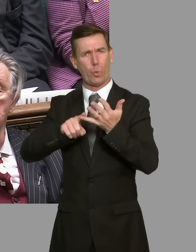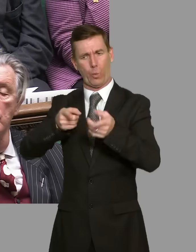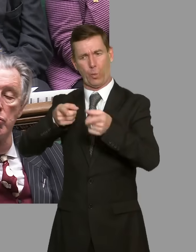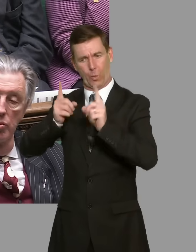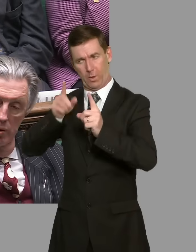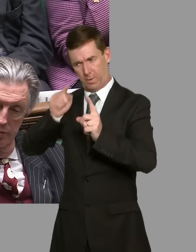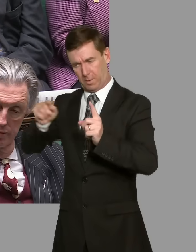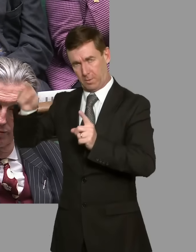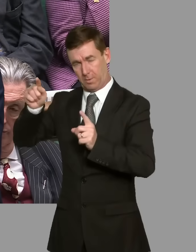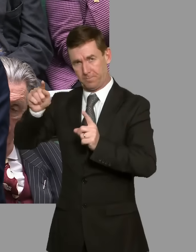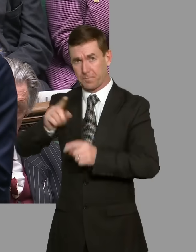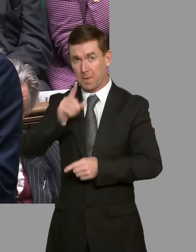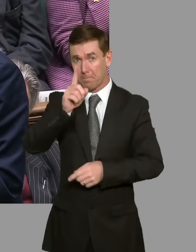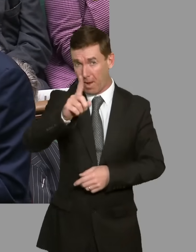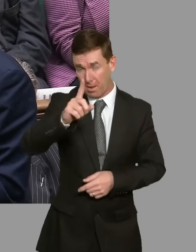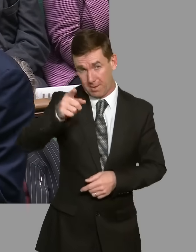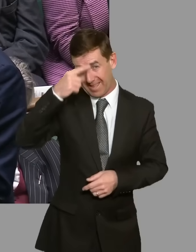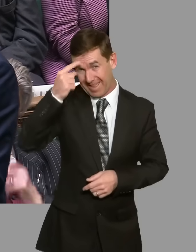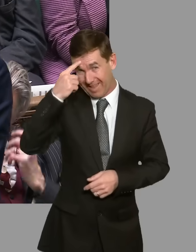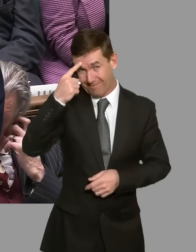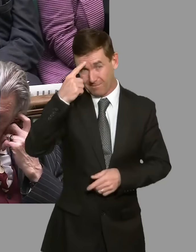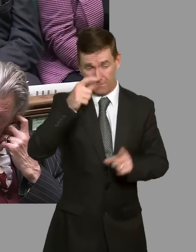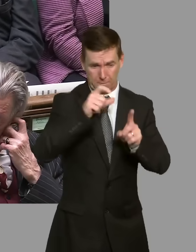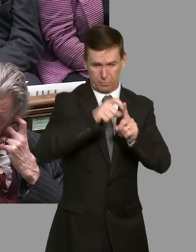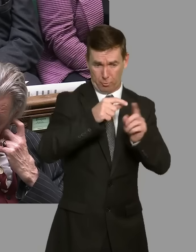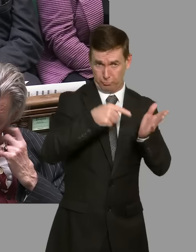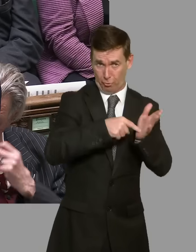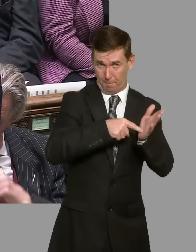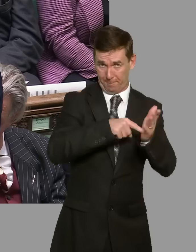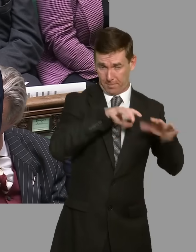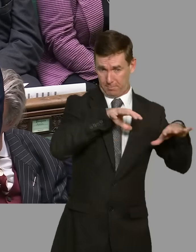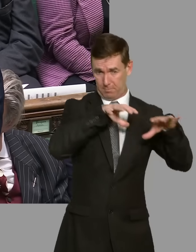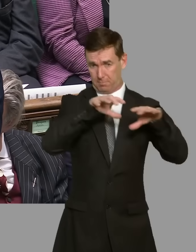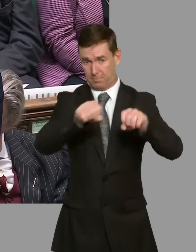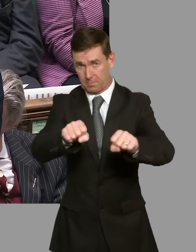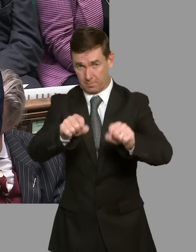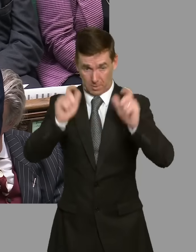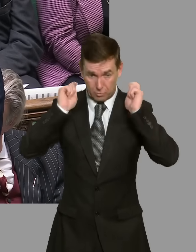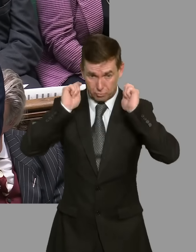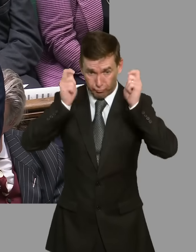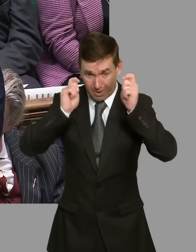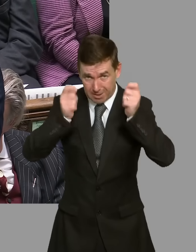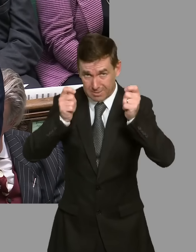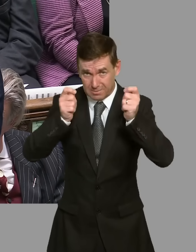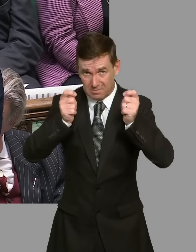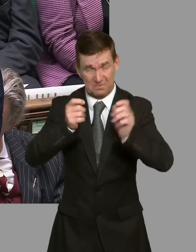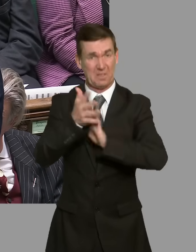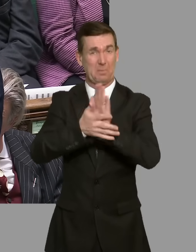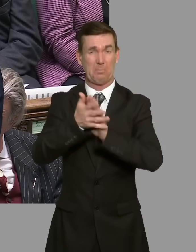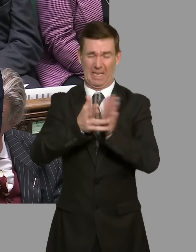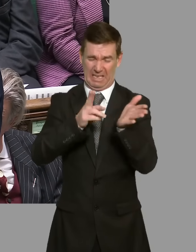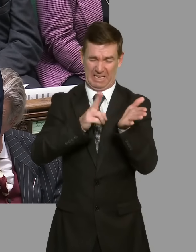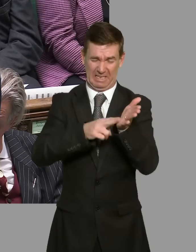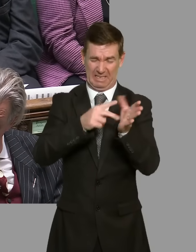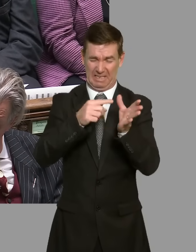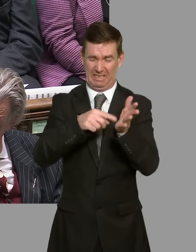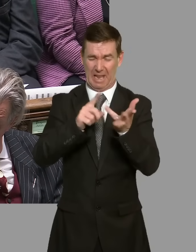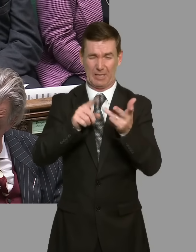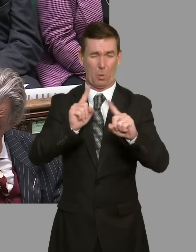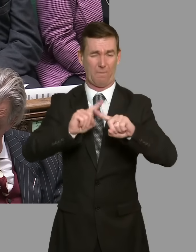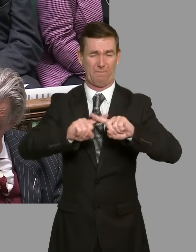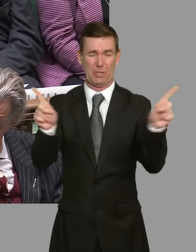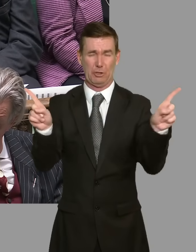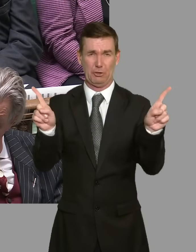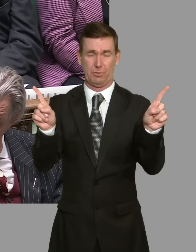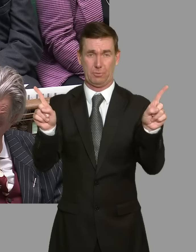NATO? And given that frightening possibility, does he accept that the UK needs to increase